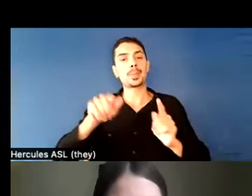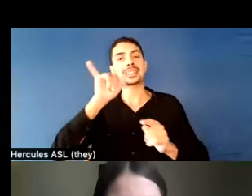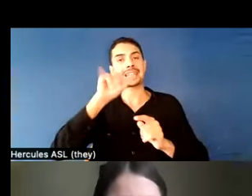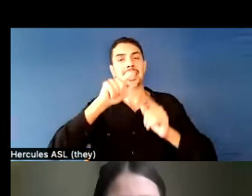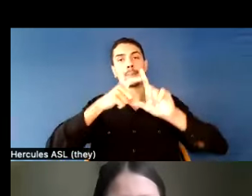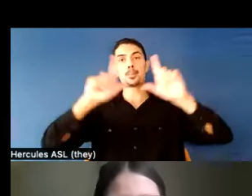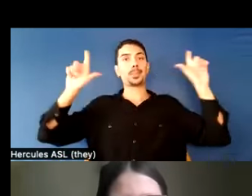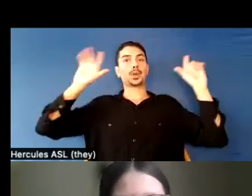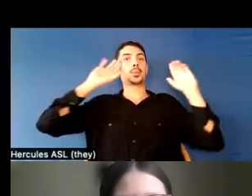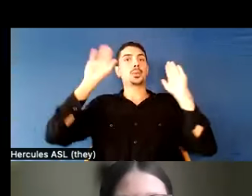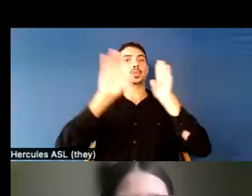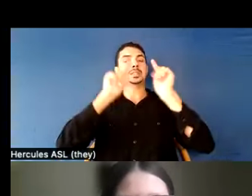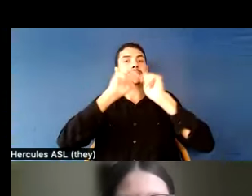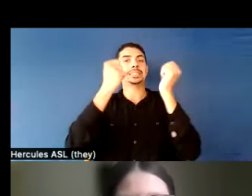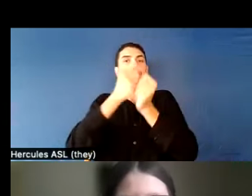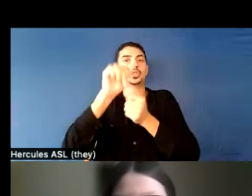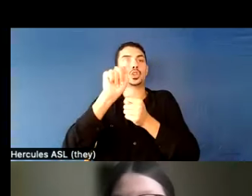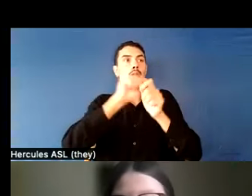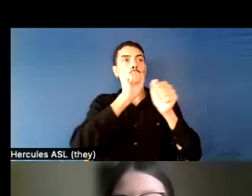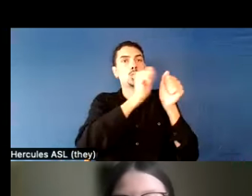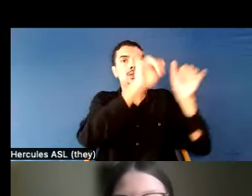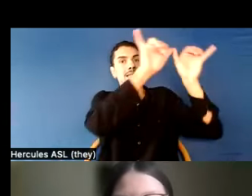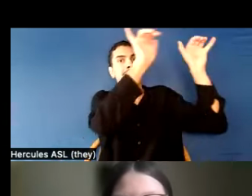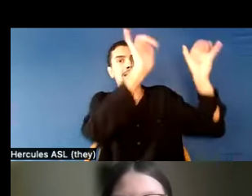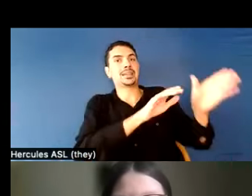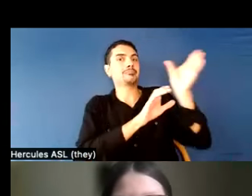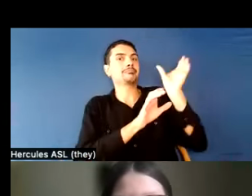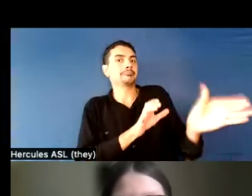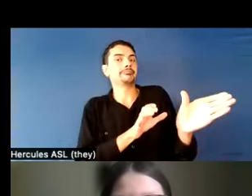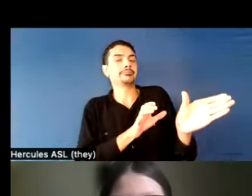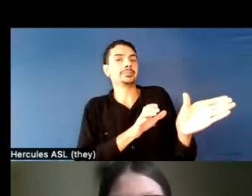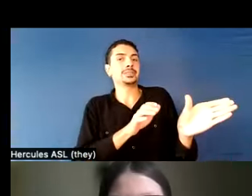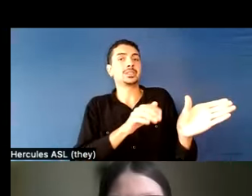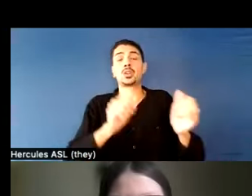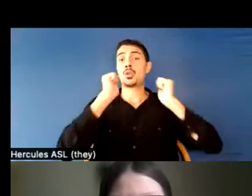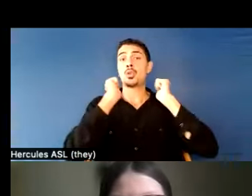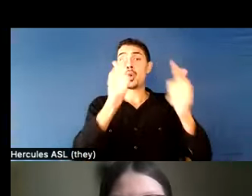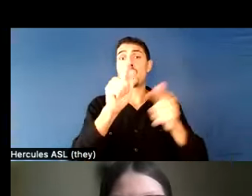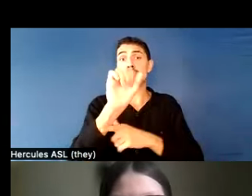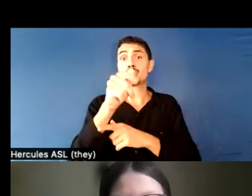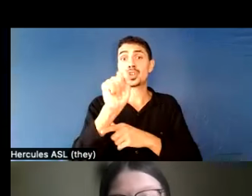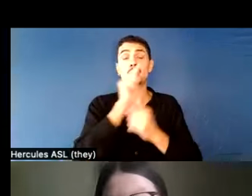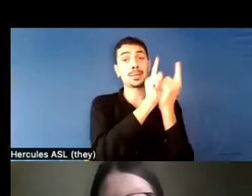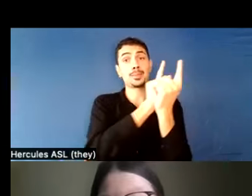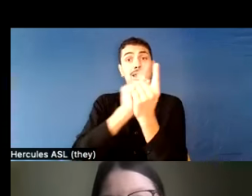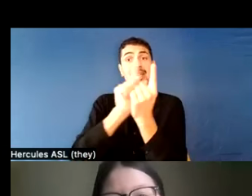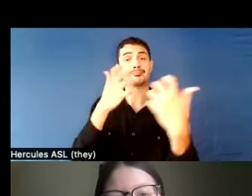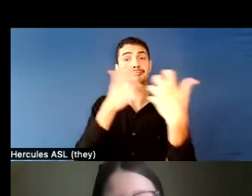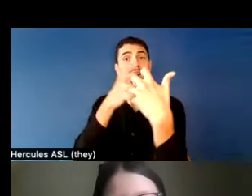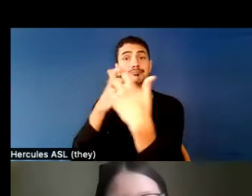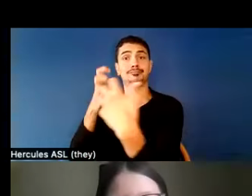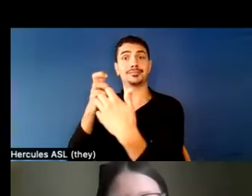SARTs, if you want to call it that, but just naming that, not all SARTs are going to be able to meet the needs of all